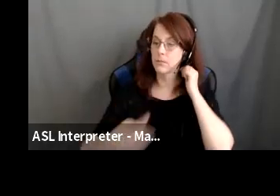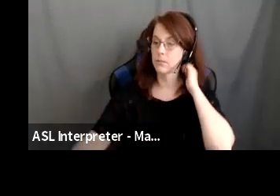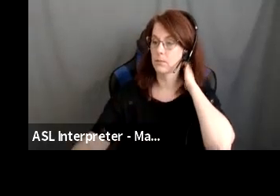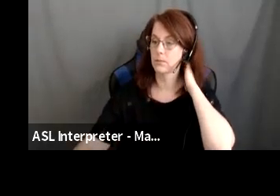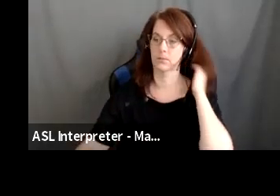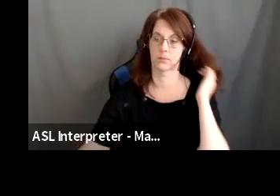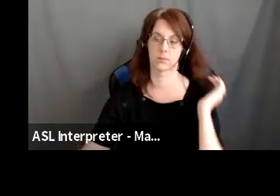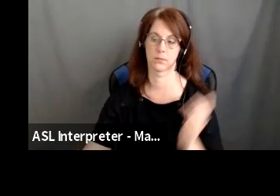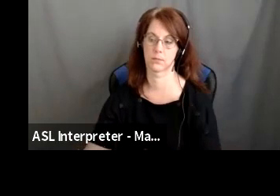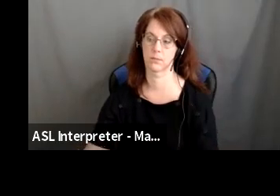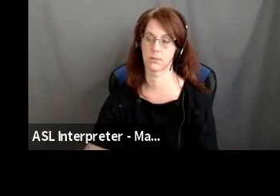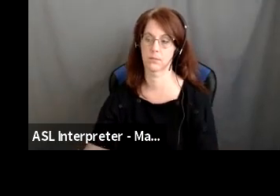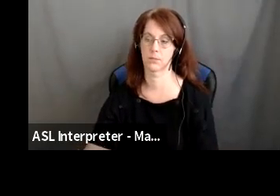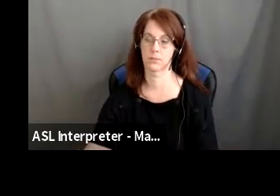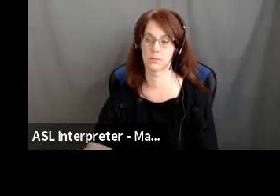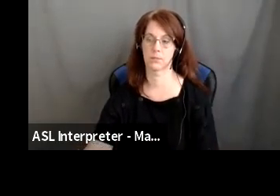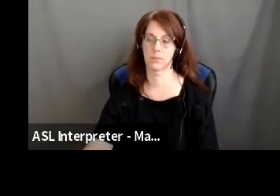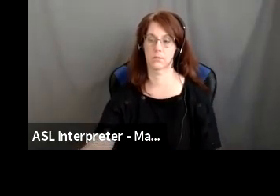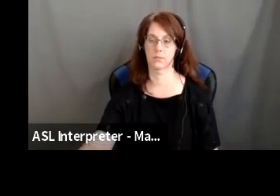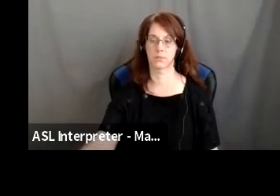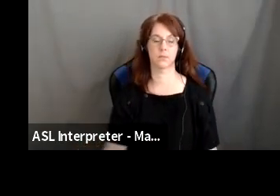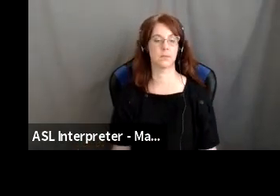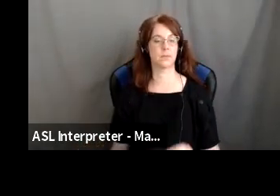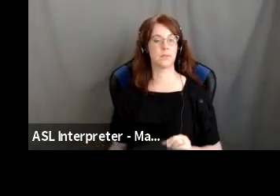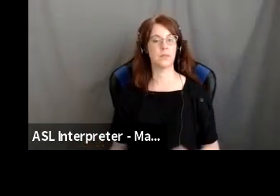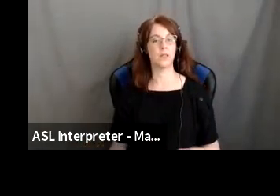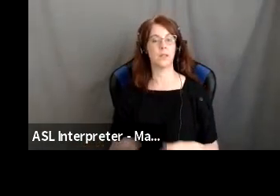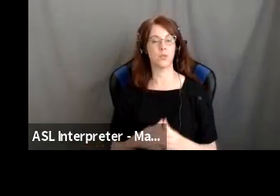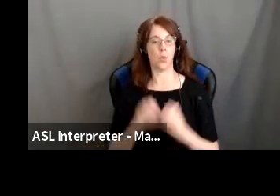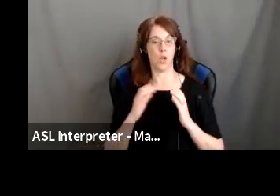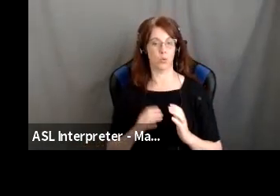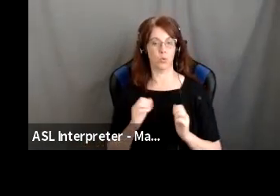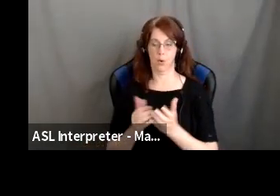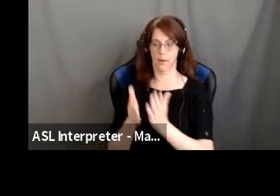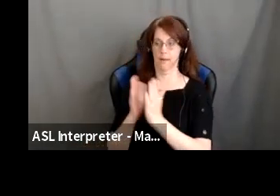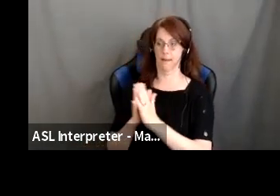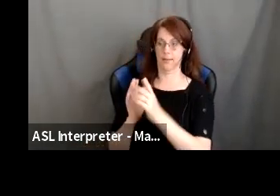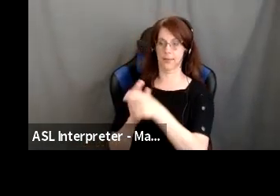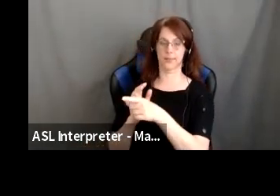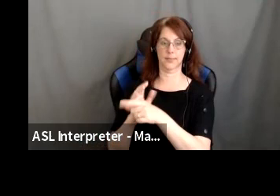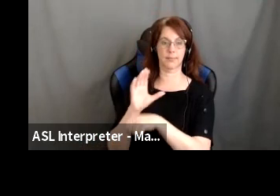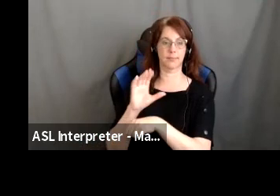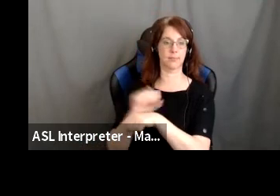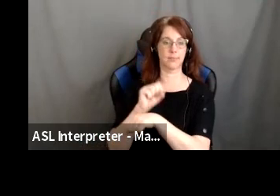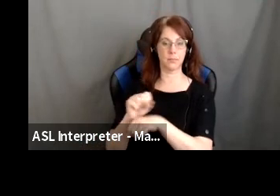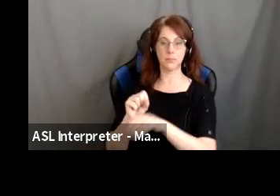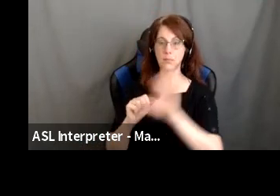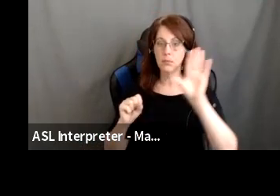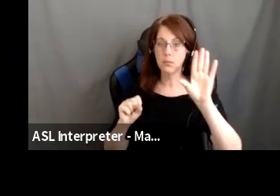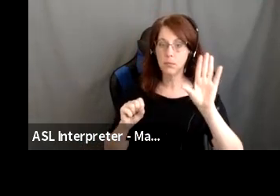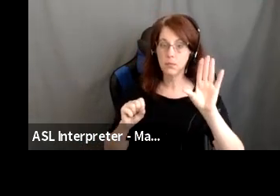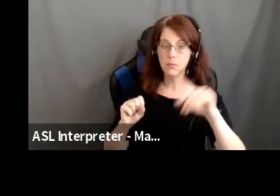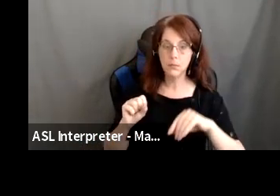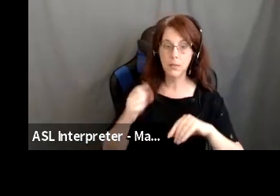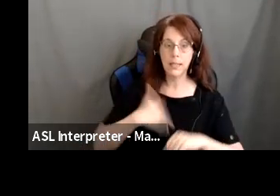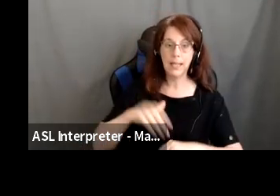about questions that our consumers can ask the employers. Katrina? Yes.